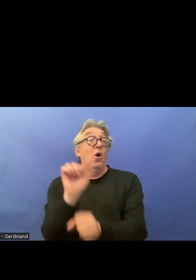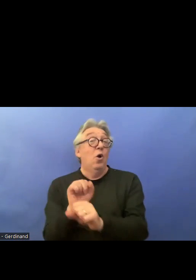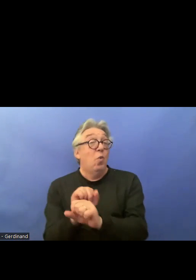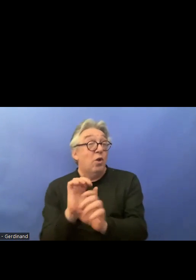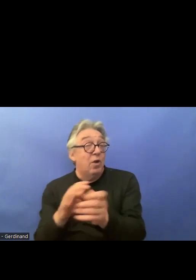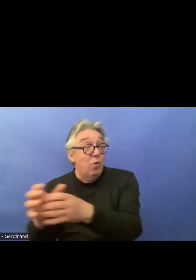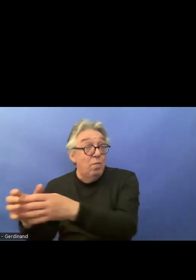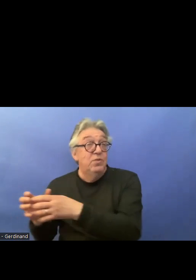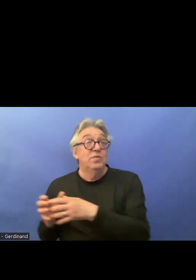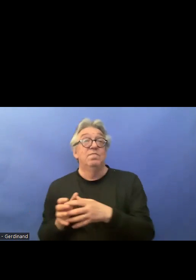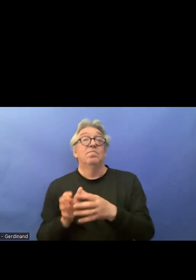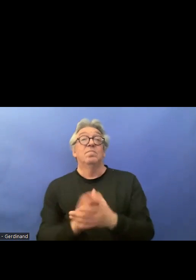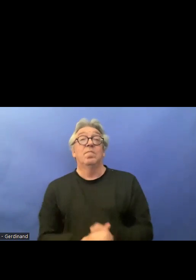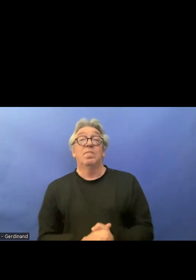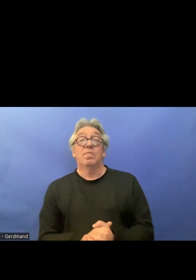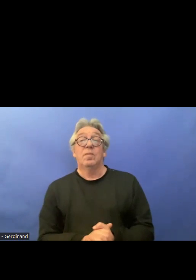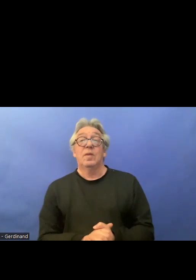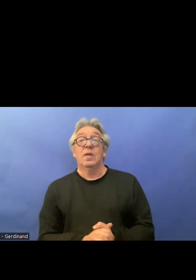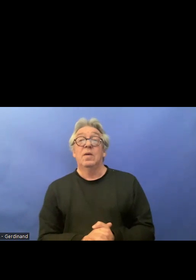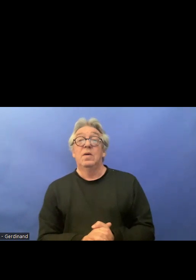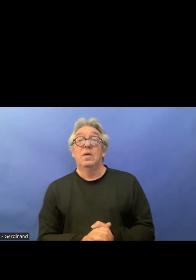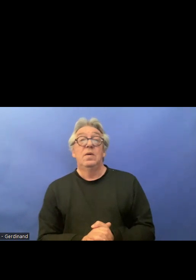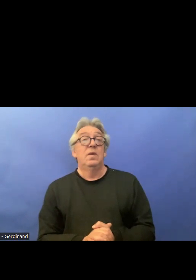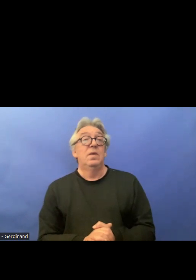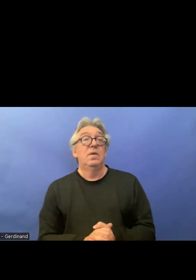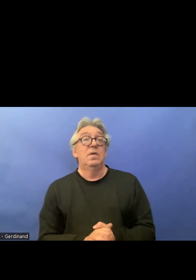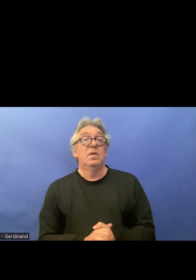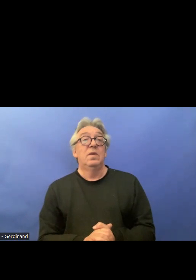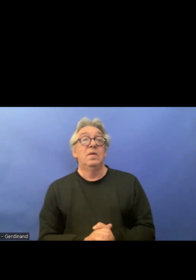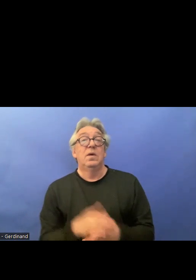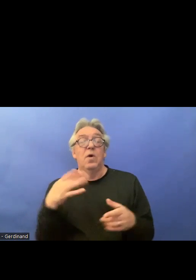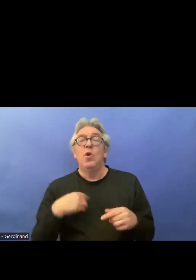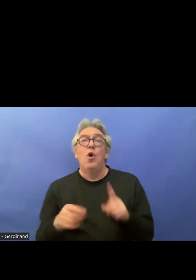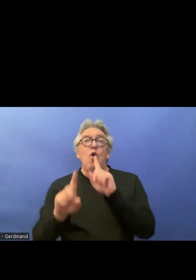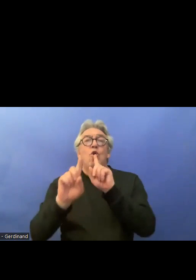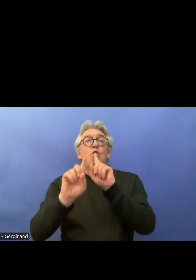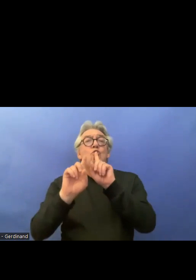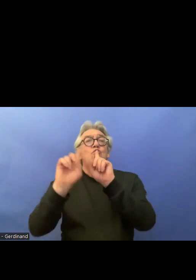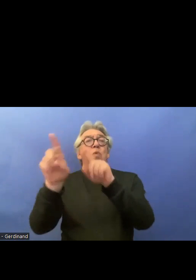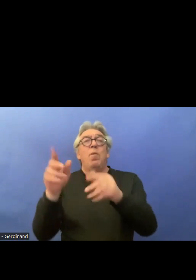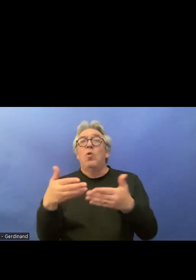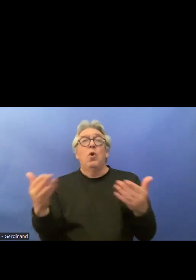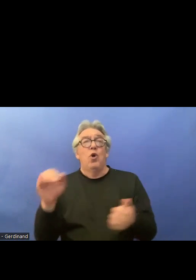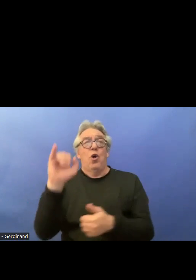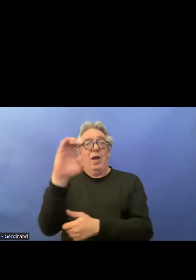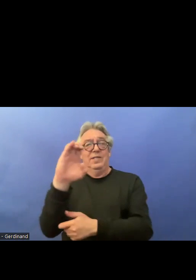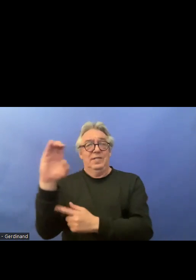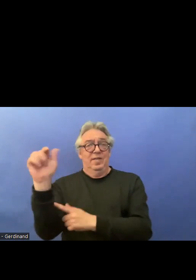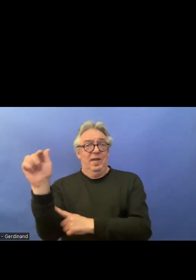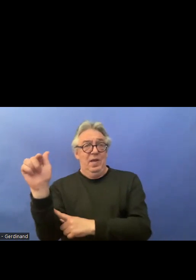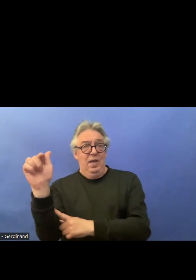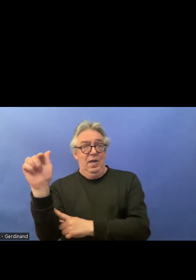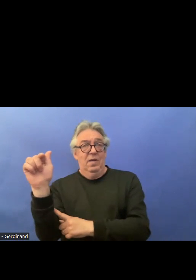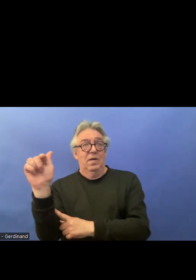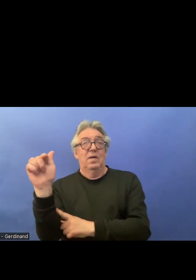And we have dual reporting on the ICT, RCU, and